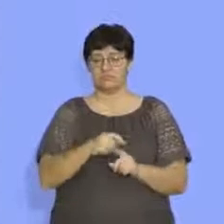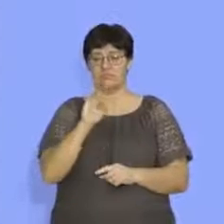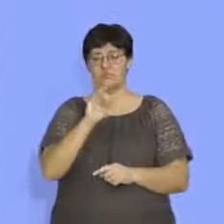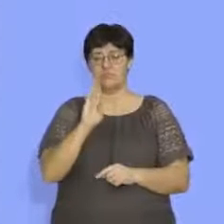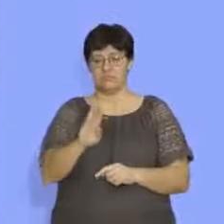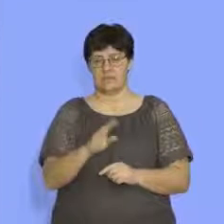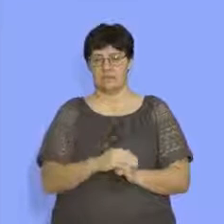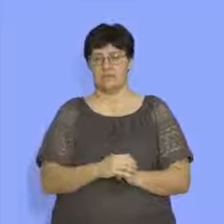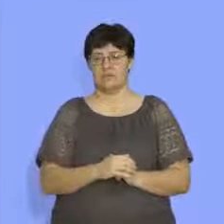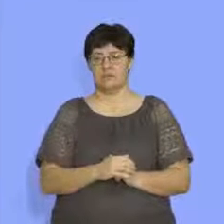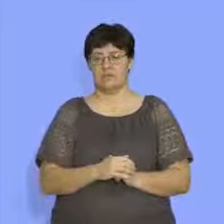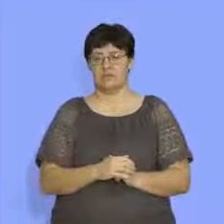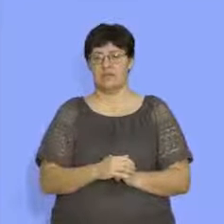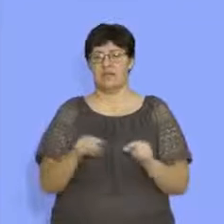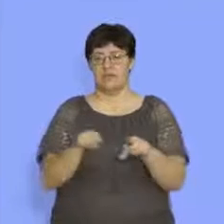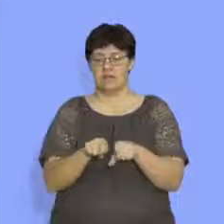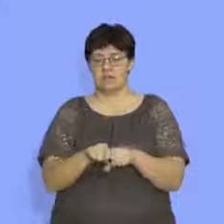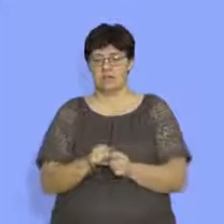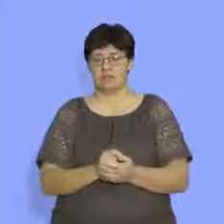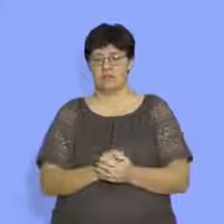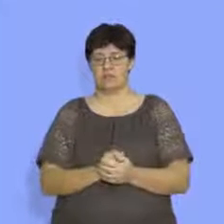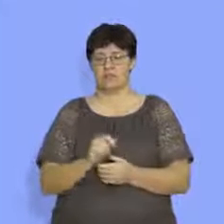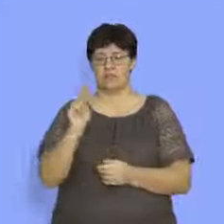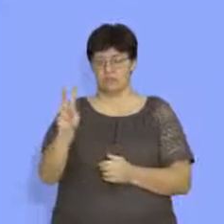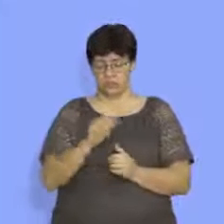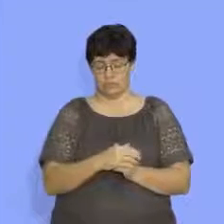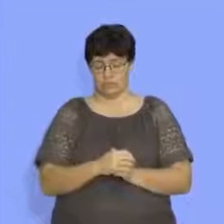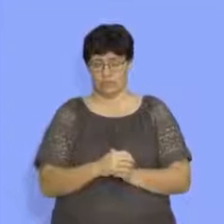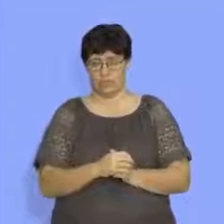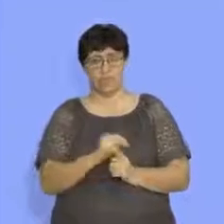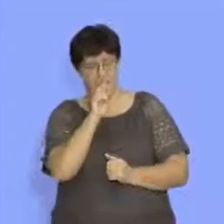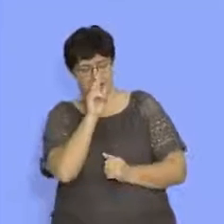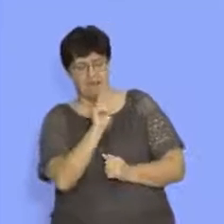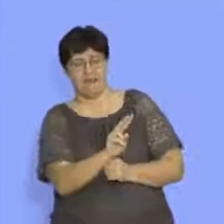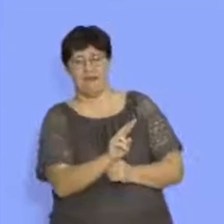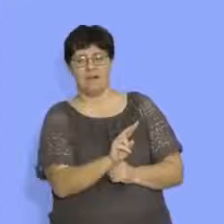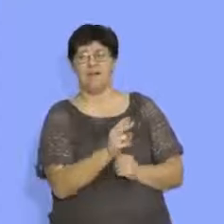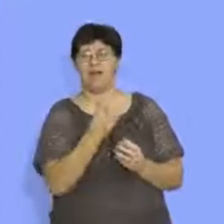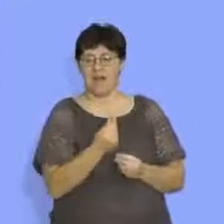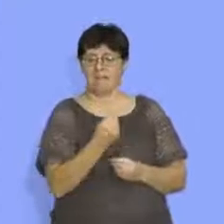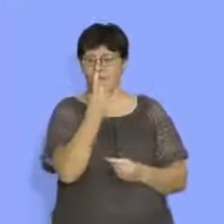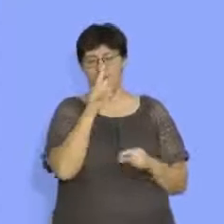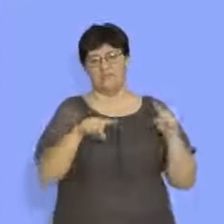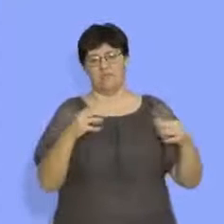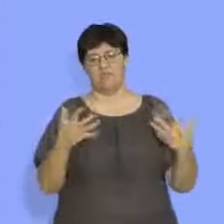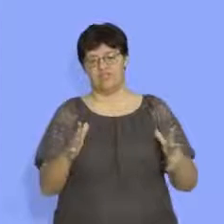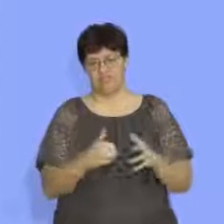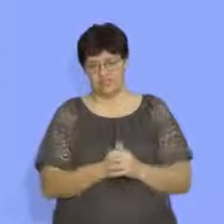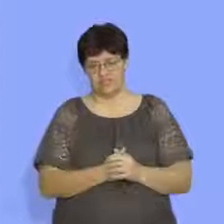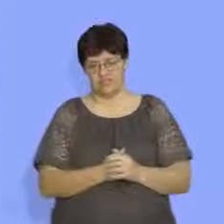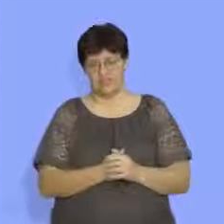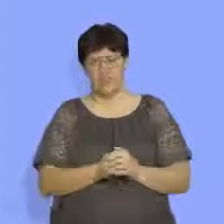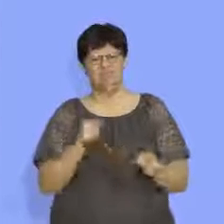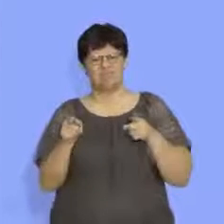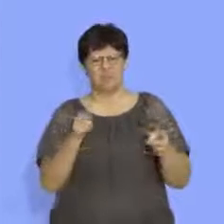squared plus 3B equals to 2. So now you can see I have only one variable. So